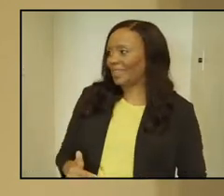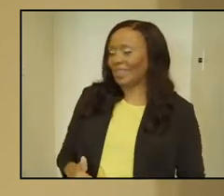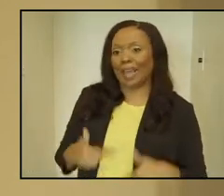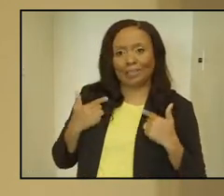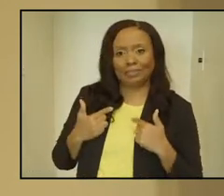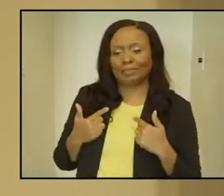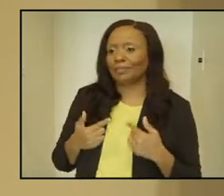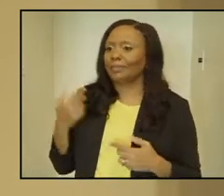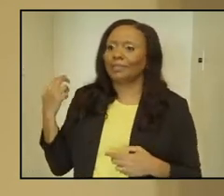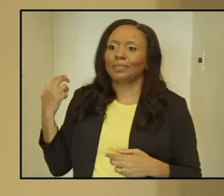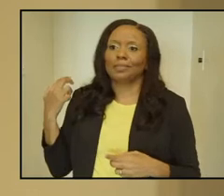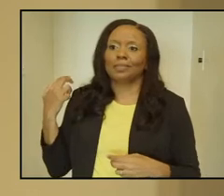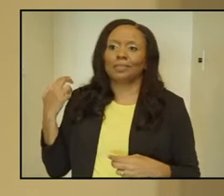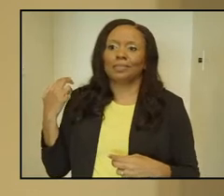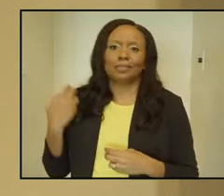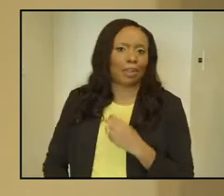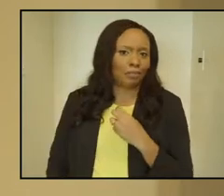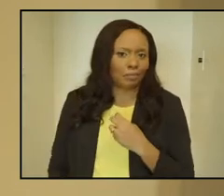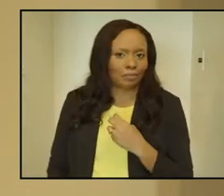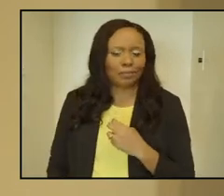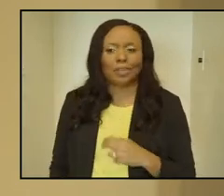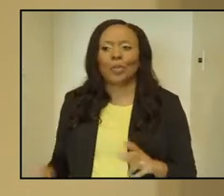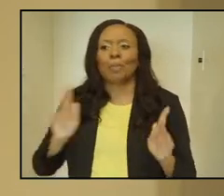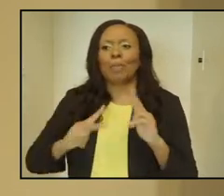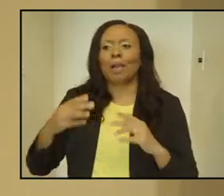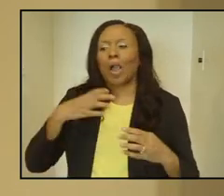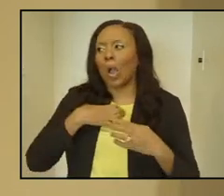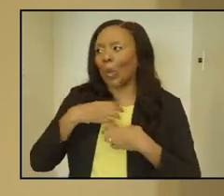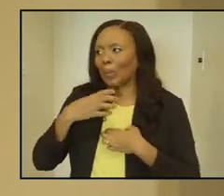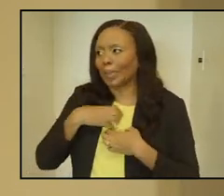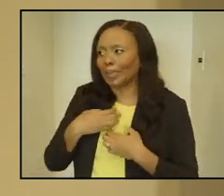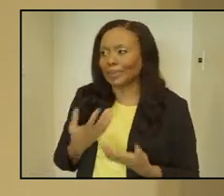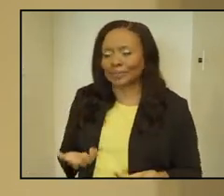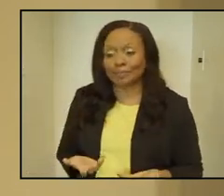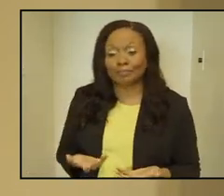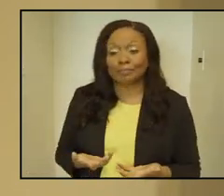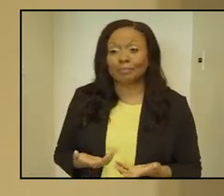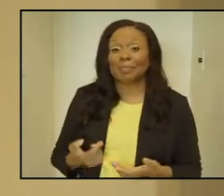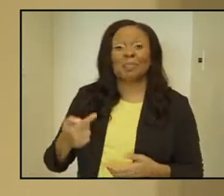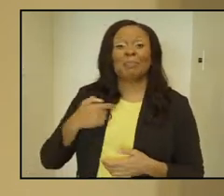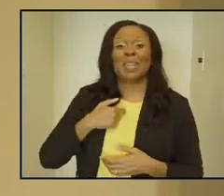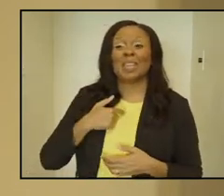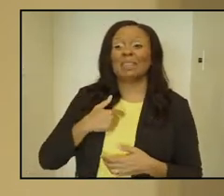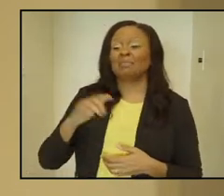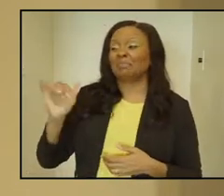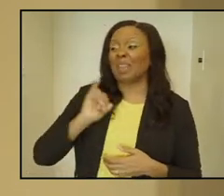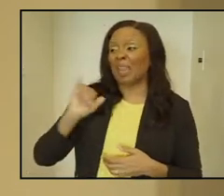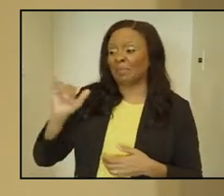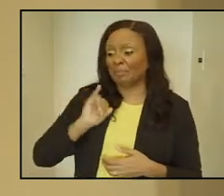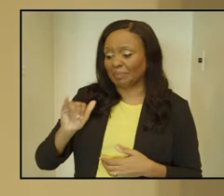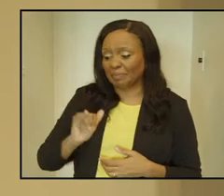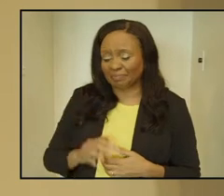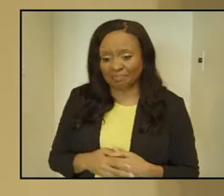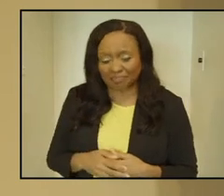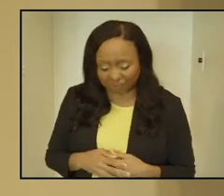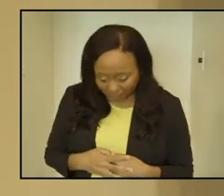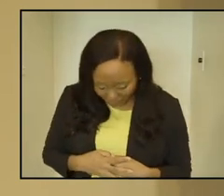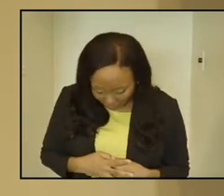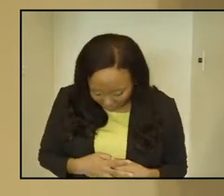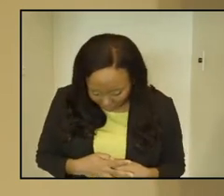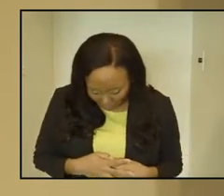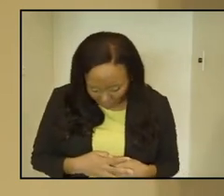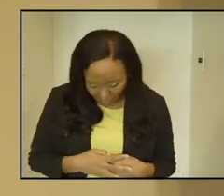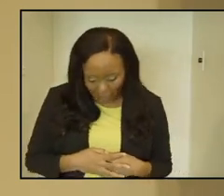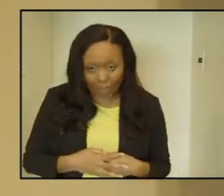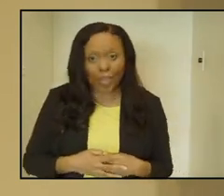complaints from stakeholders. I perhaps can echo that too. And therefore, when I met with Ernst &